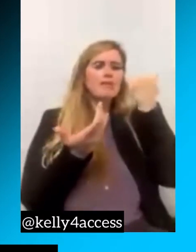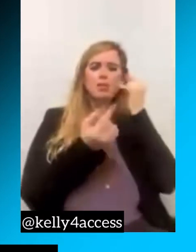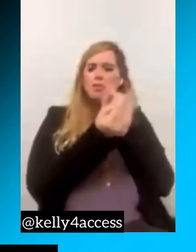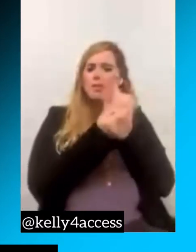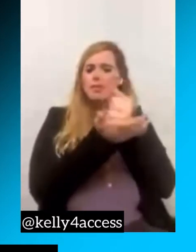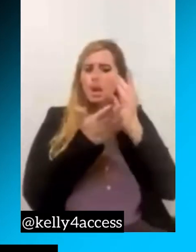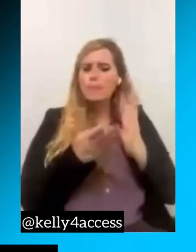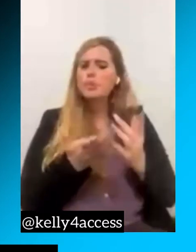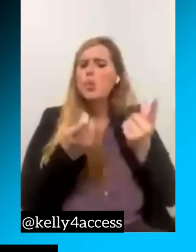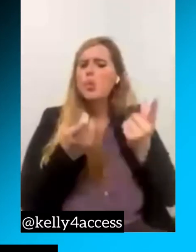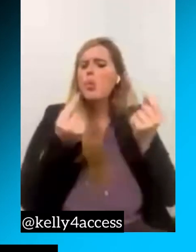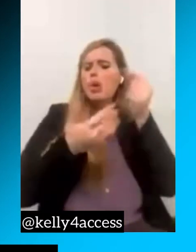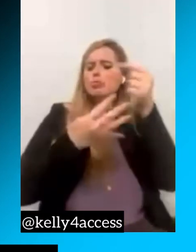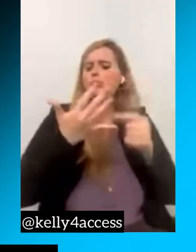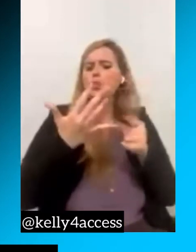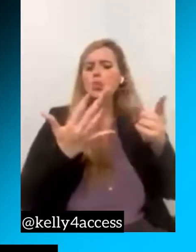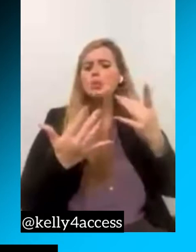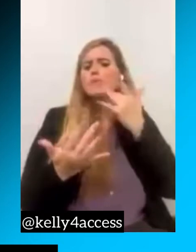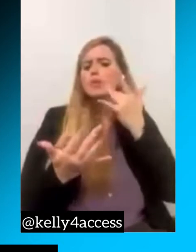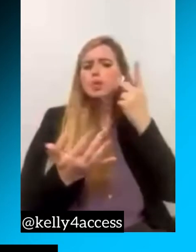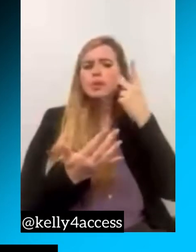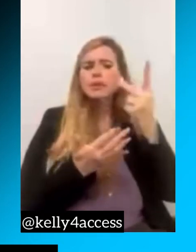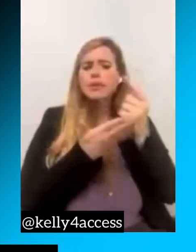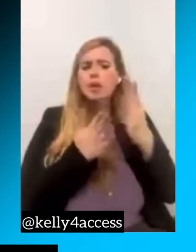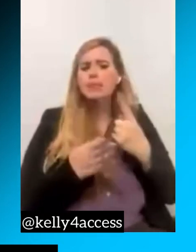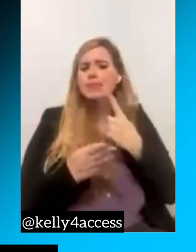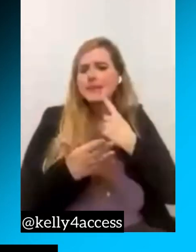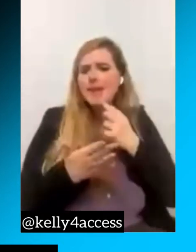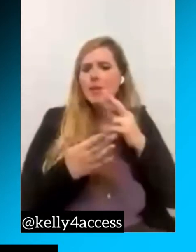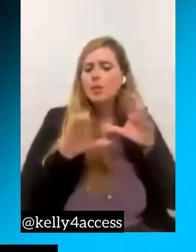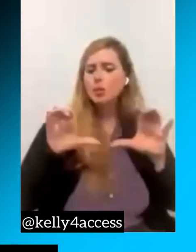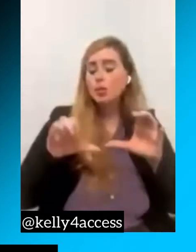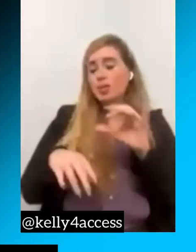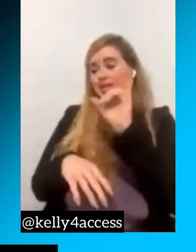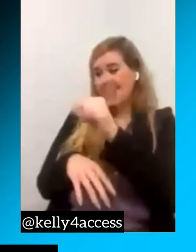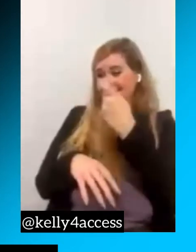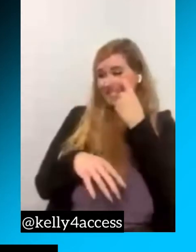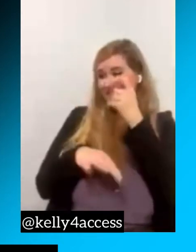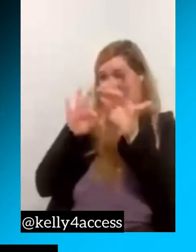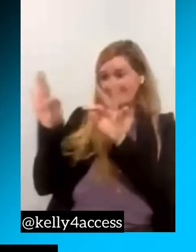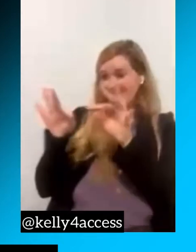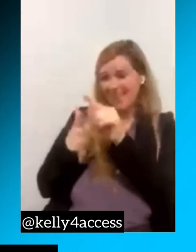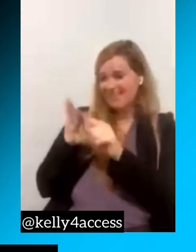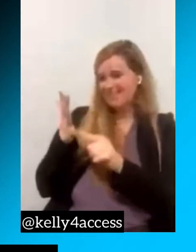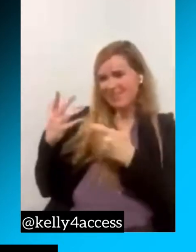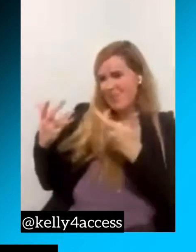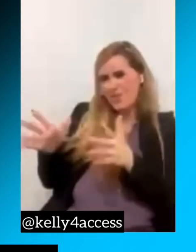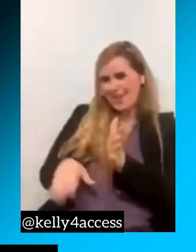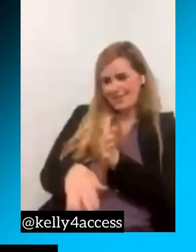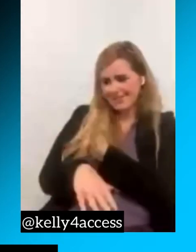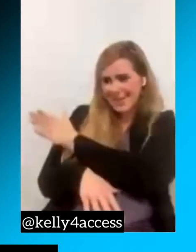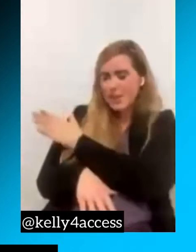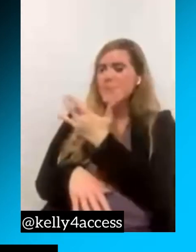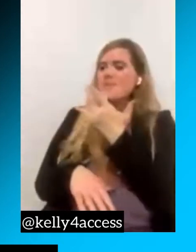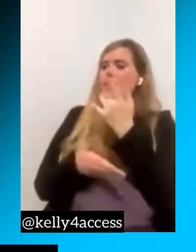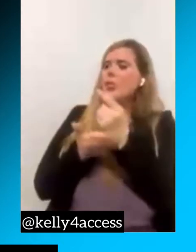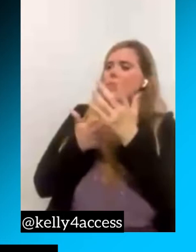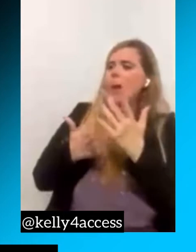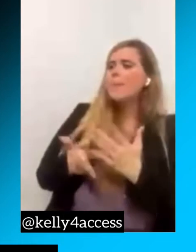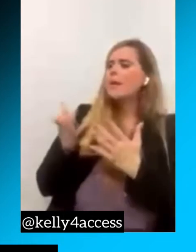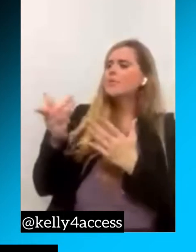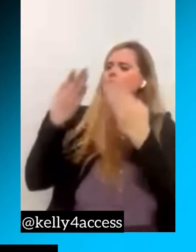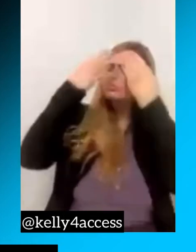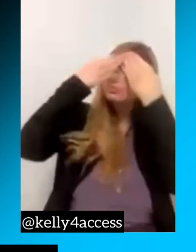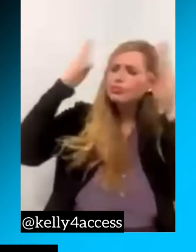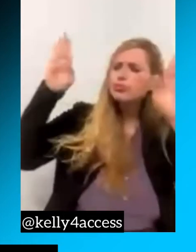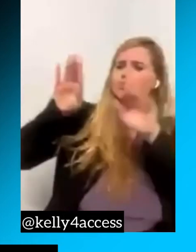a therapist? Well, the opposite of what we just said, that they're inclusive, that they're asking questions, that